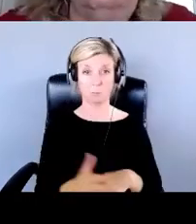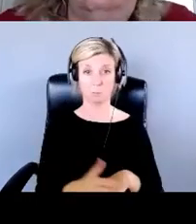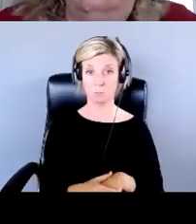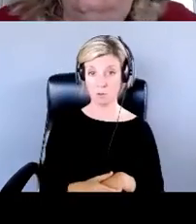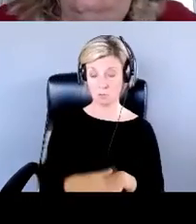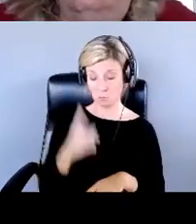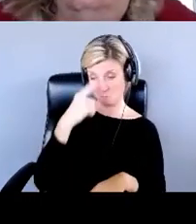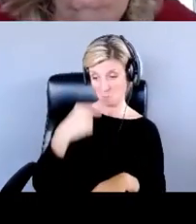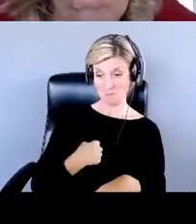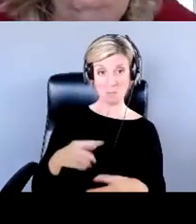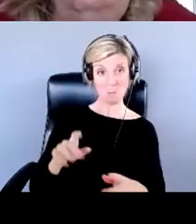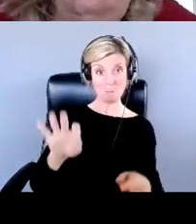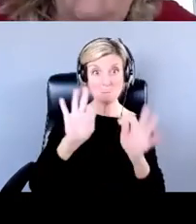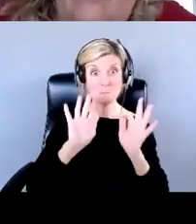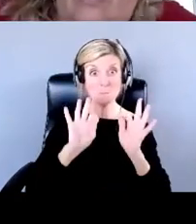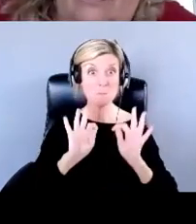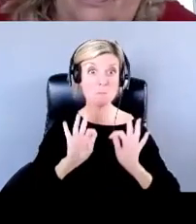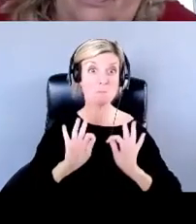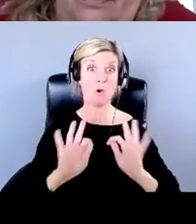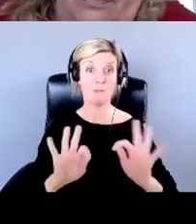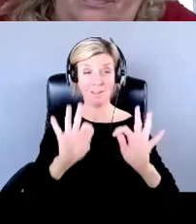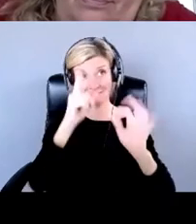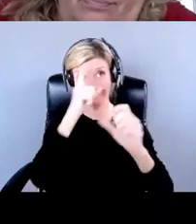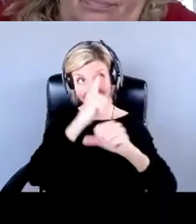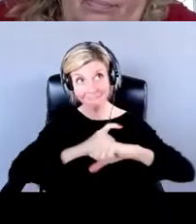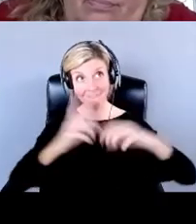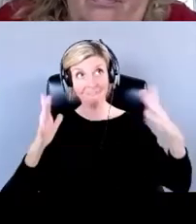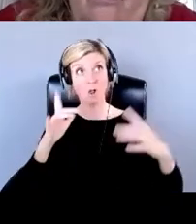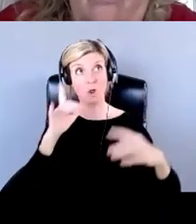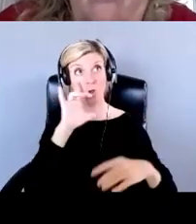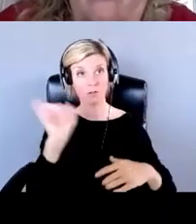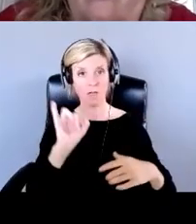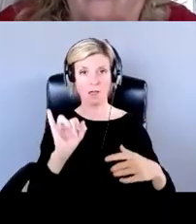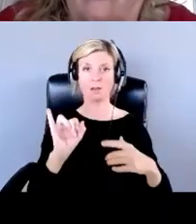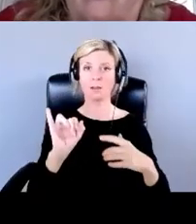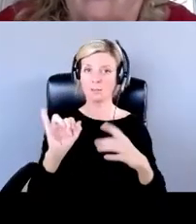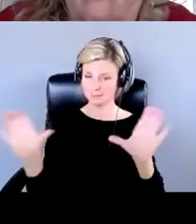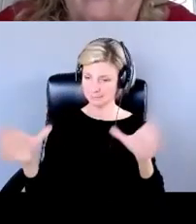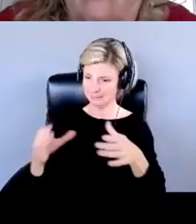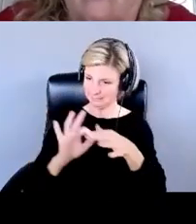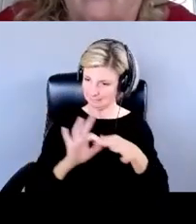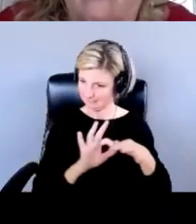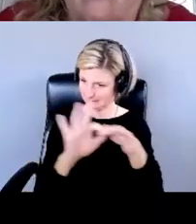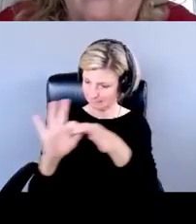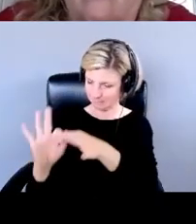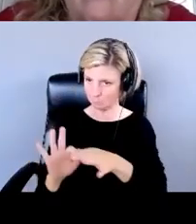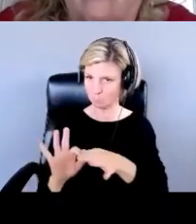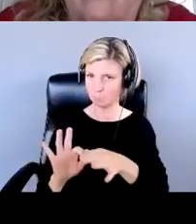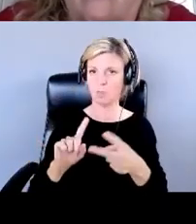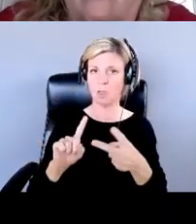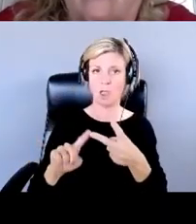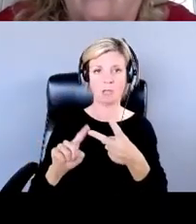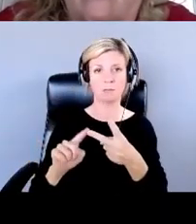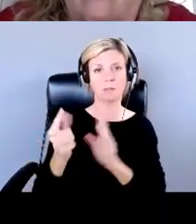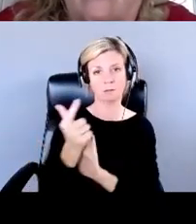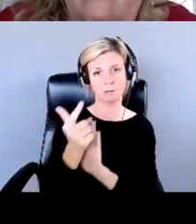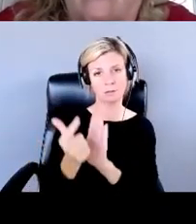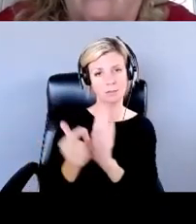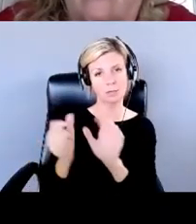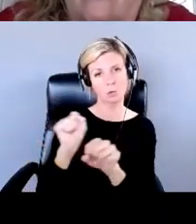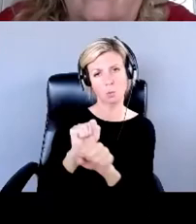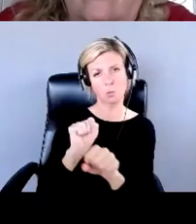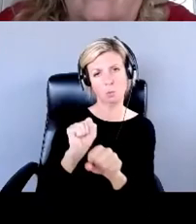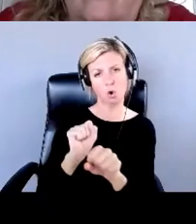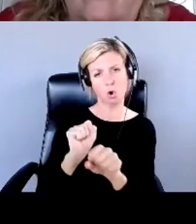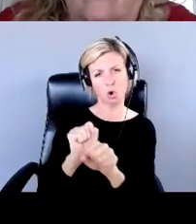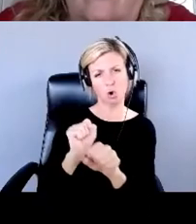in my ideal world, it's a combination of the relationship work and the authority of the legal work. And how can we